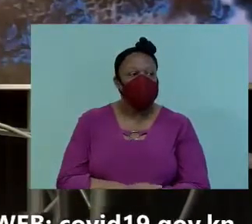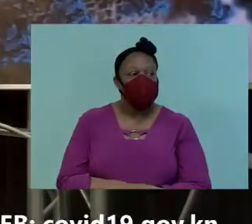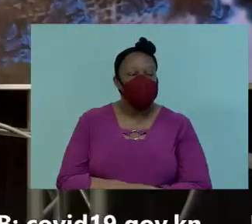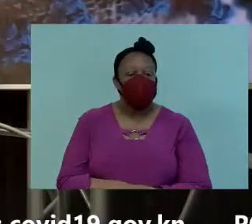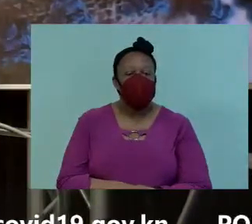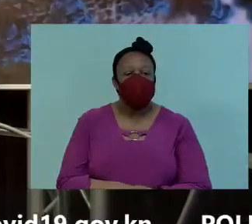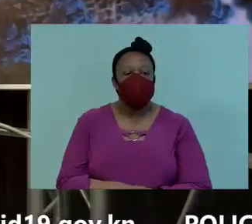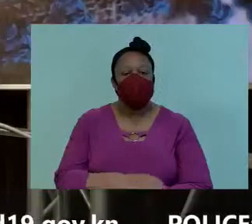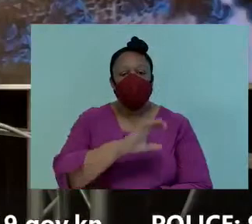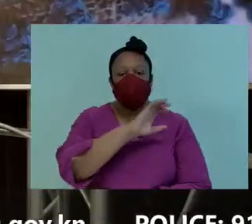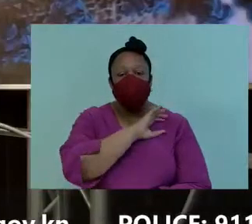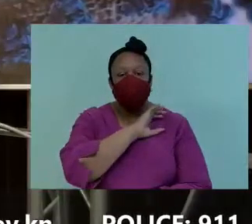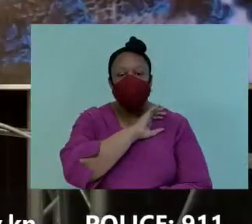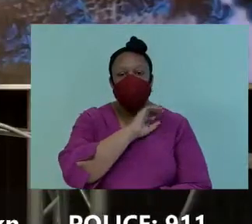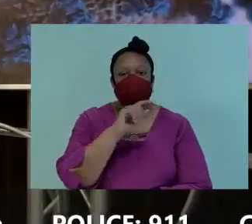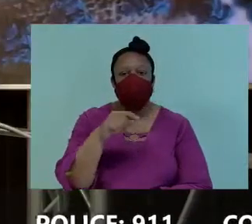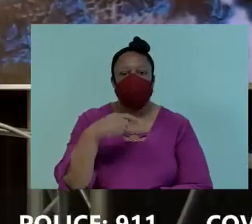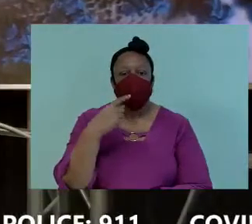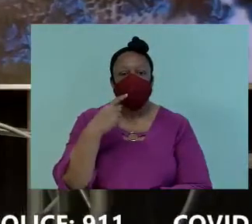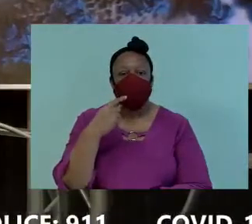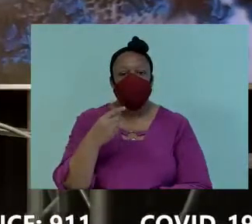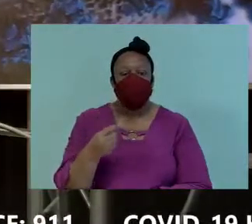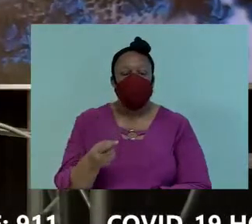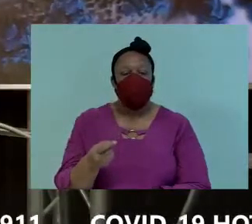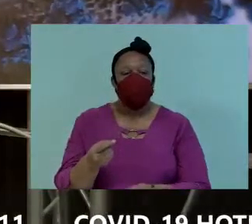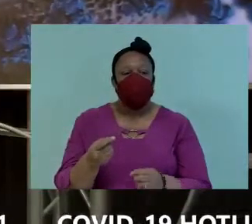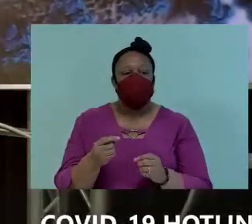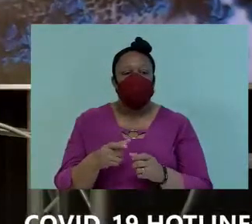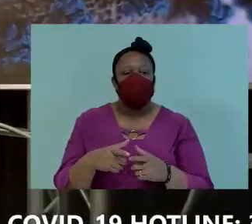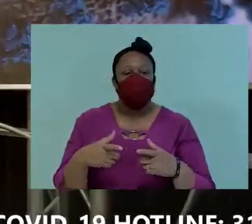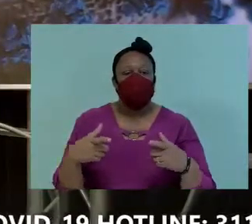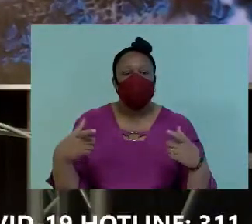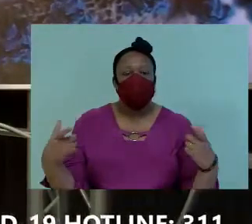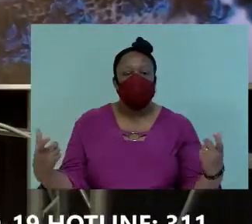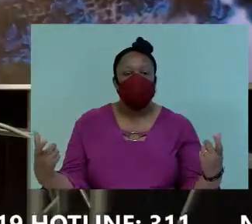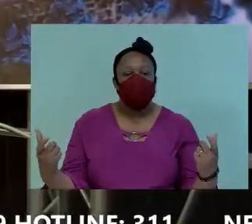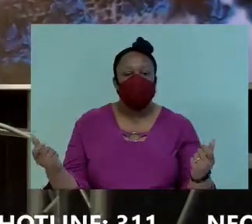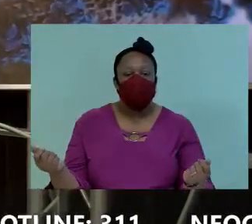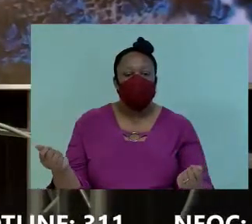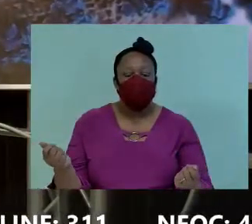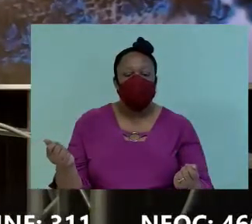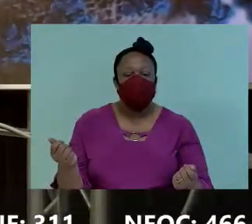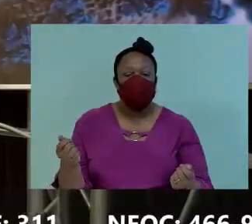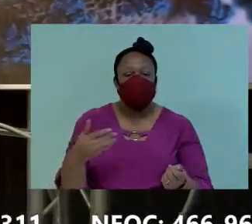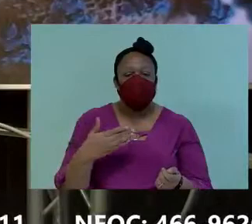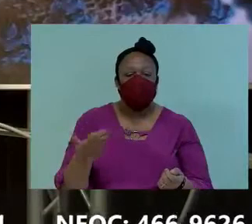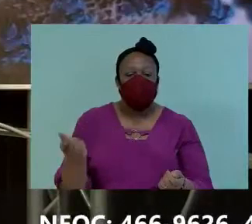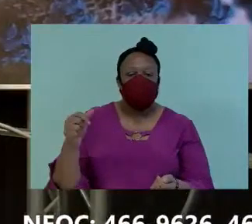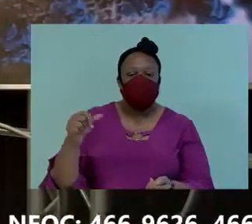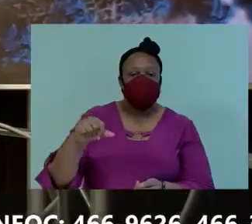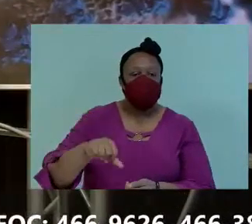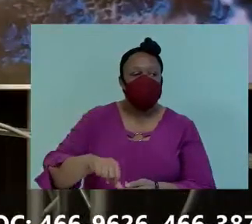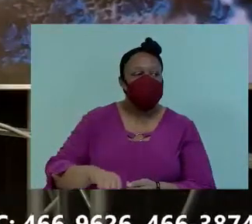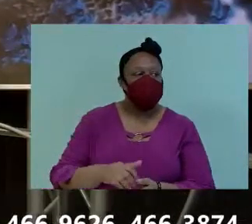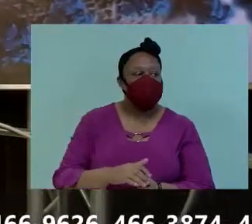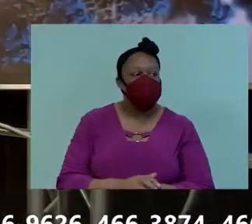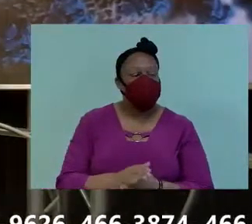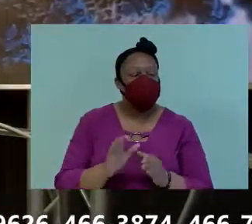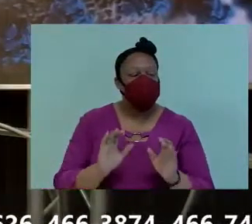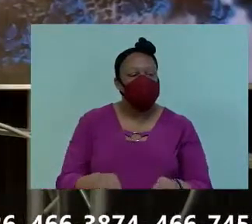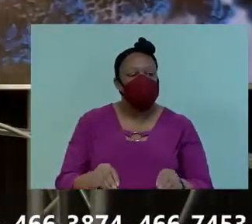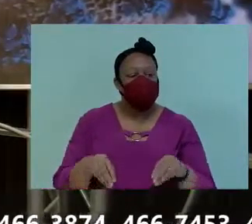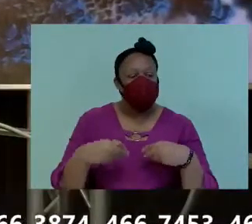Superintendent has been providing a broad percentage of crime trending downwards. Can he provide the